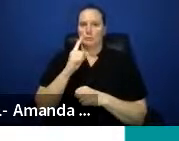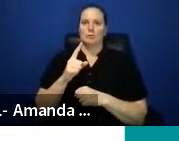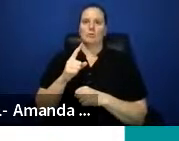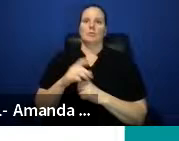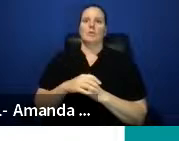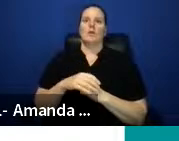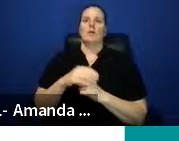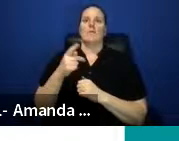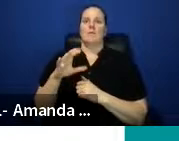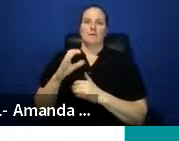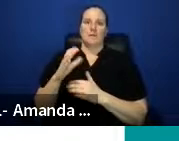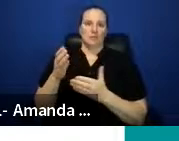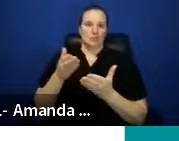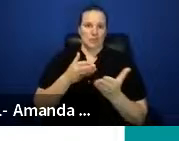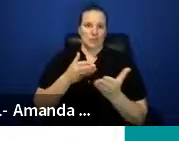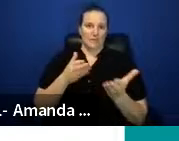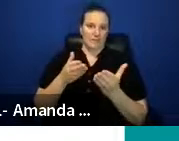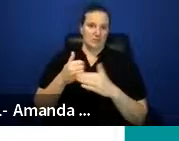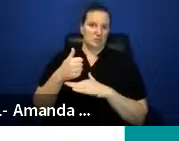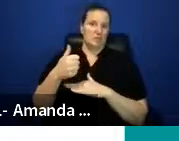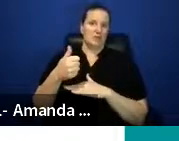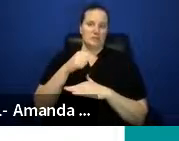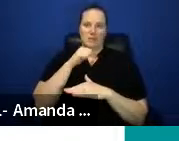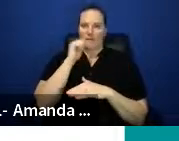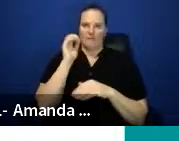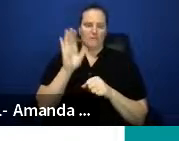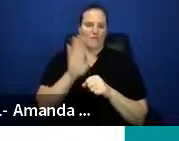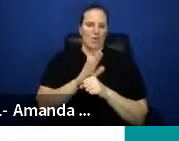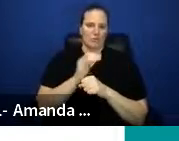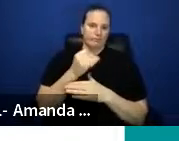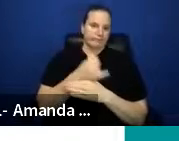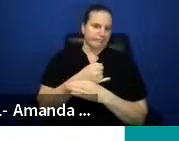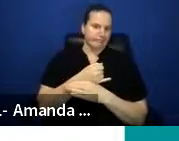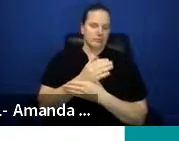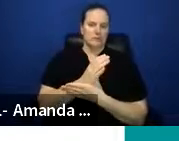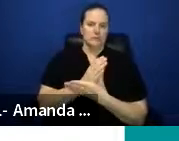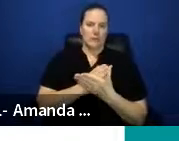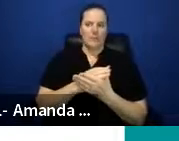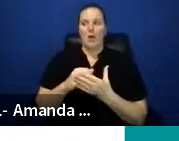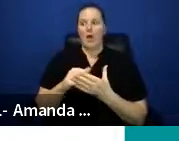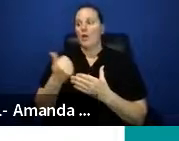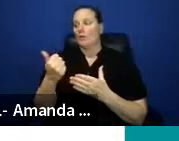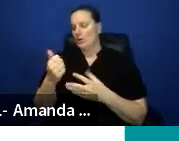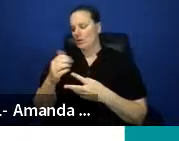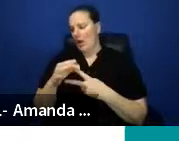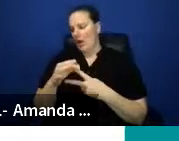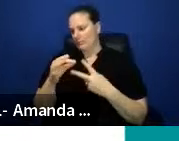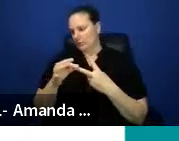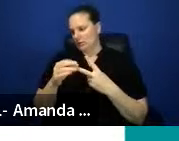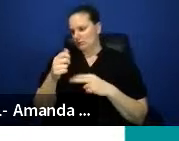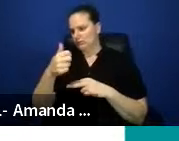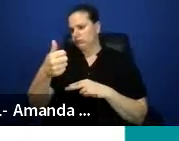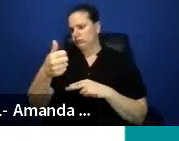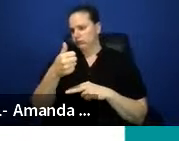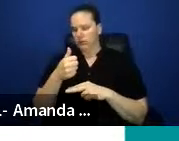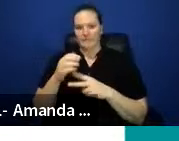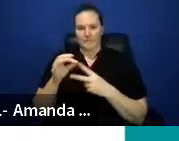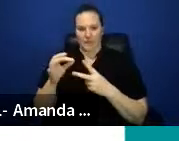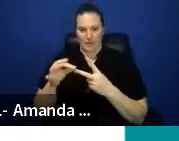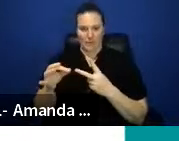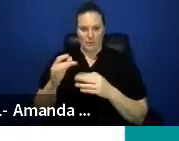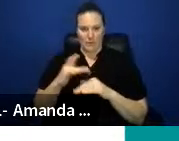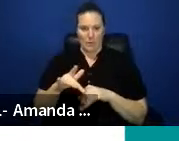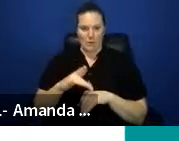public transit services aren't completely interrupted, that there are some alternative routes that could be made available, that